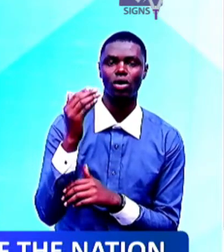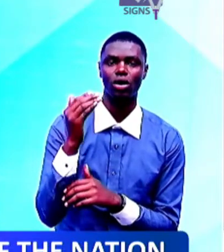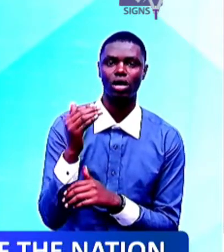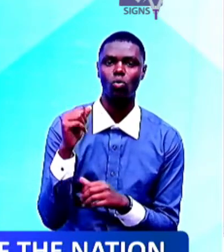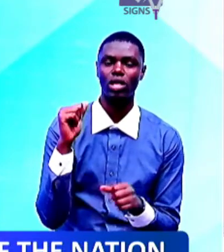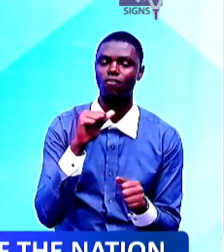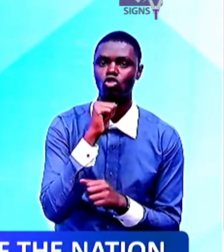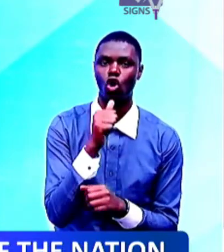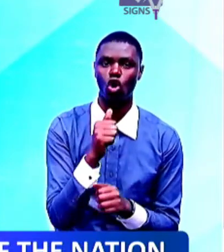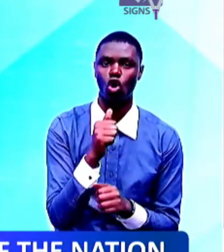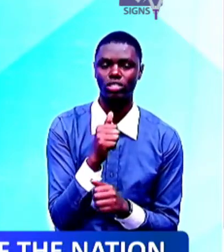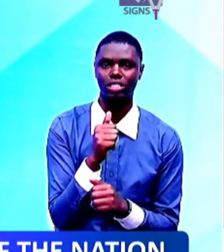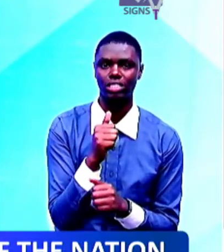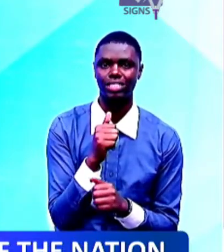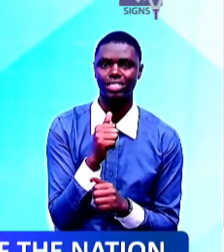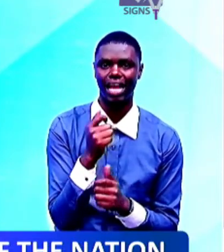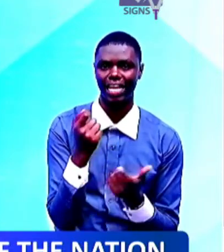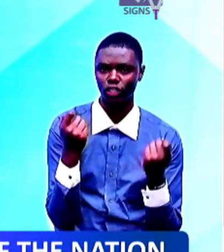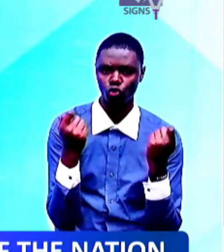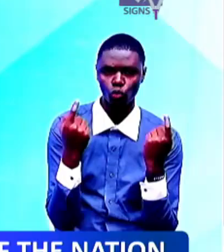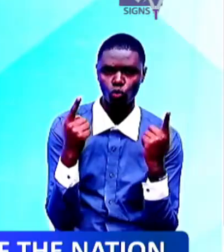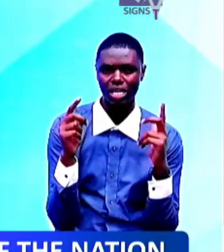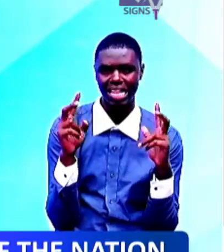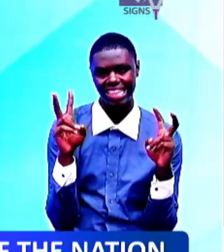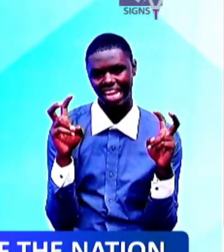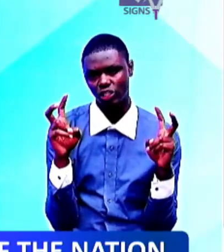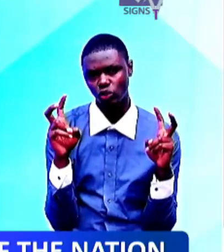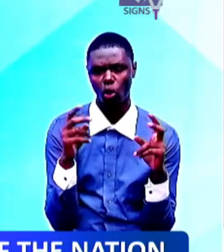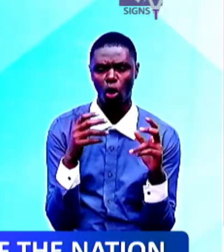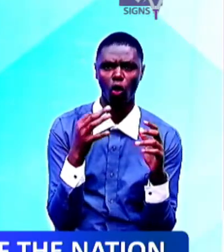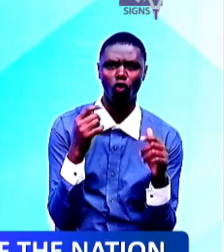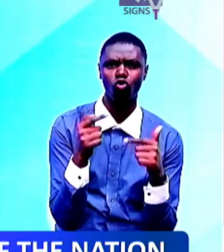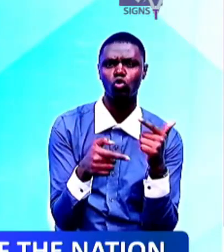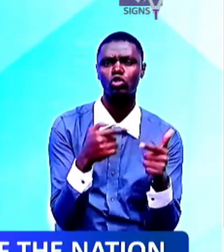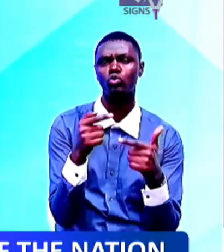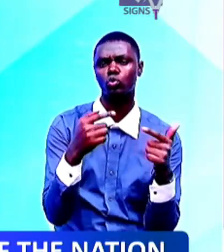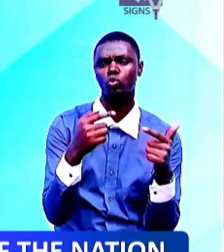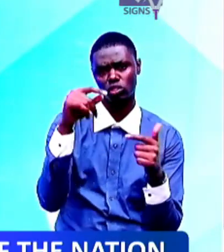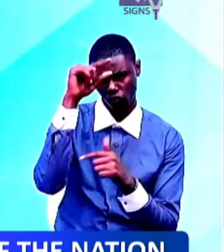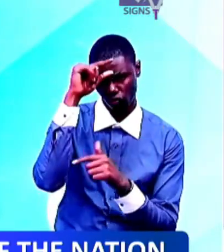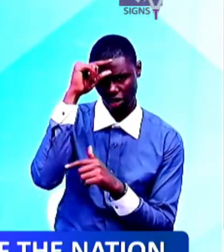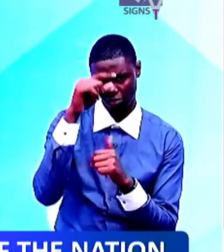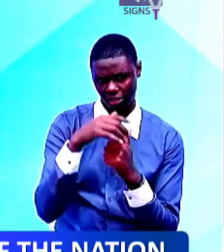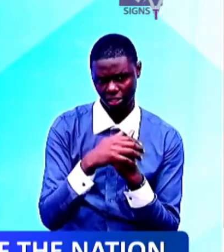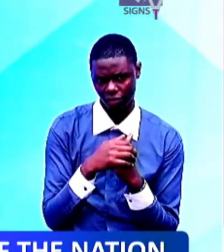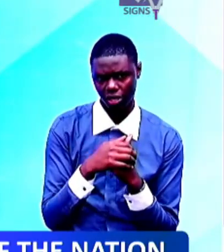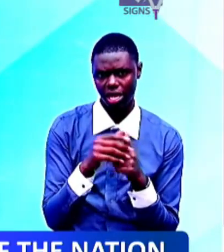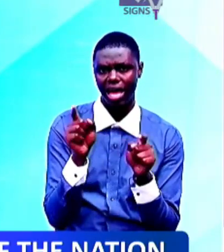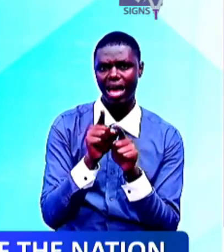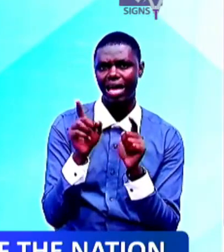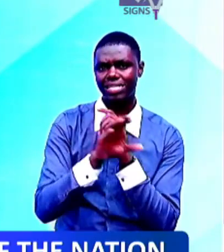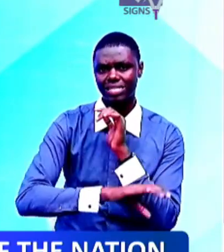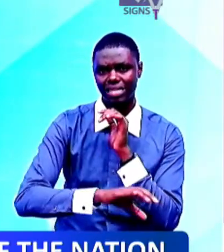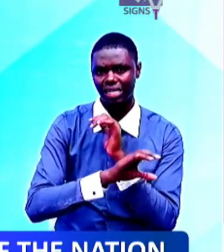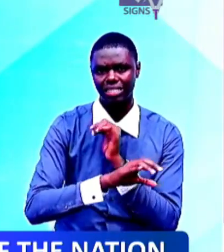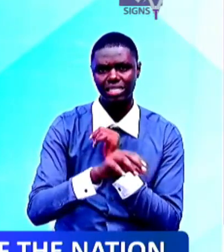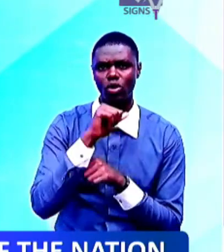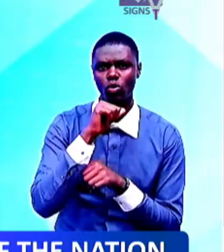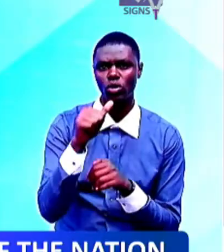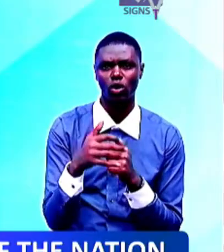out the issue of continuity of government. Yeah, kabisa. As a country, we